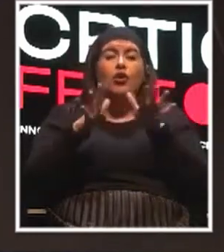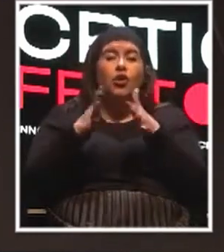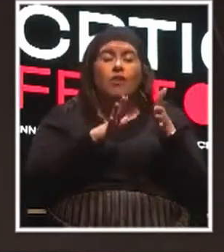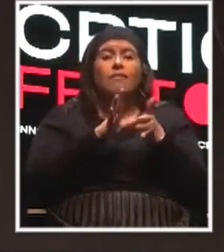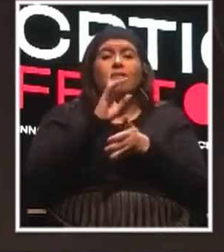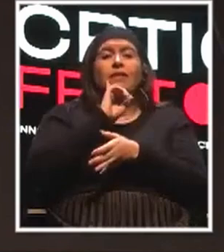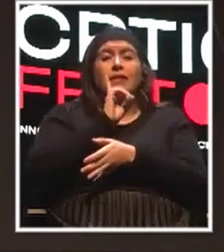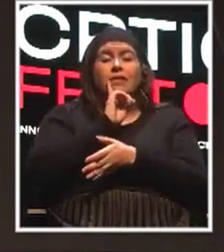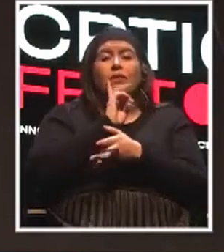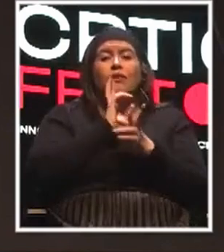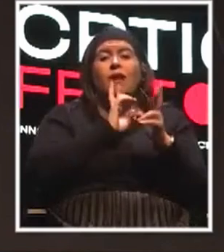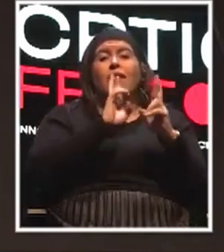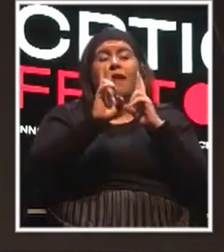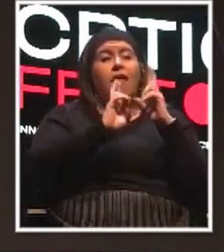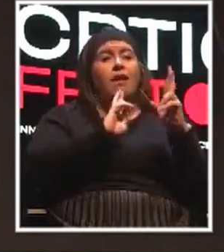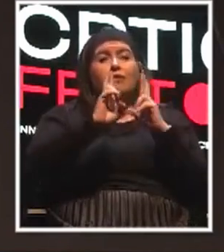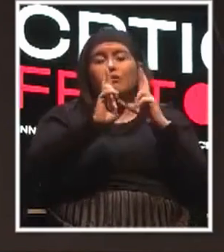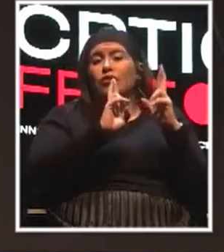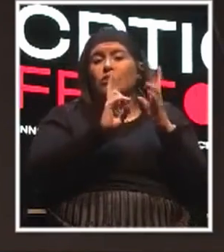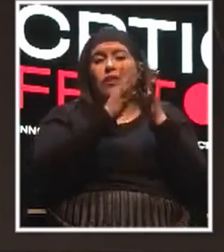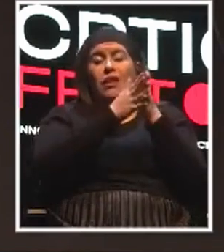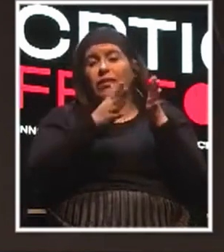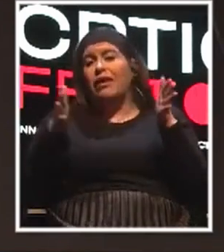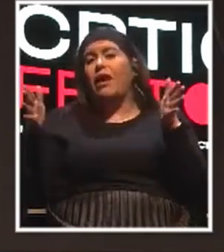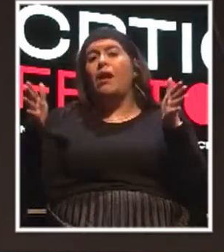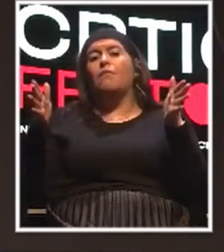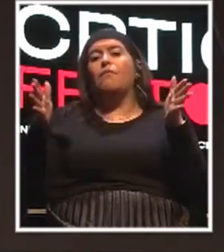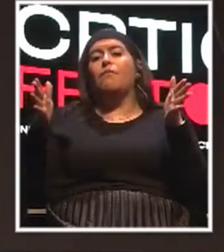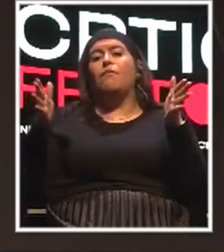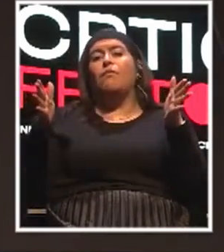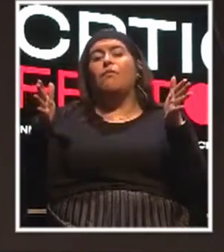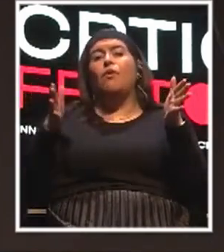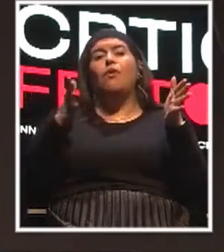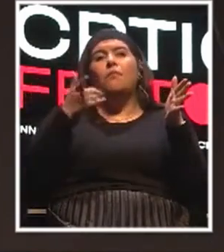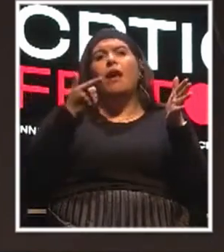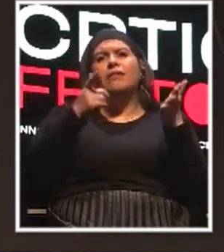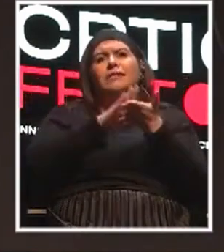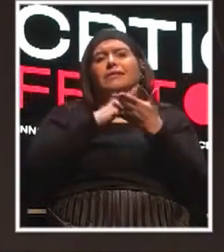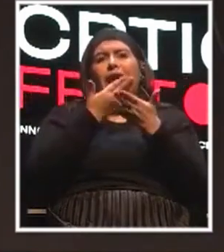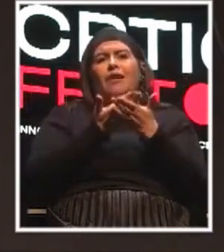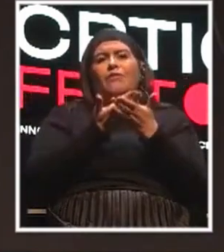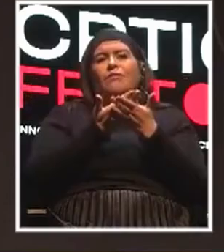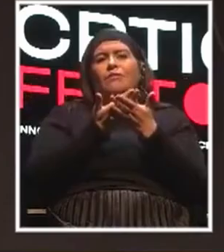relationship with your brain. I don't know. It's a great question, though.